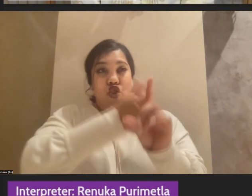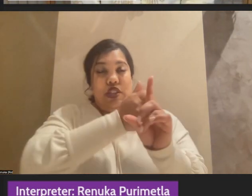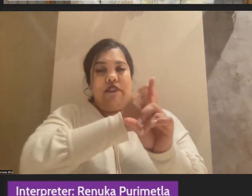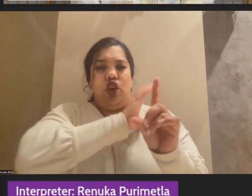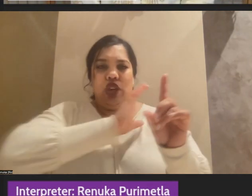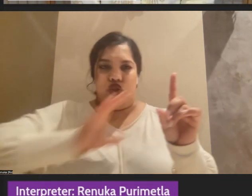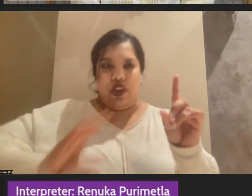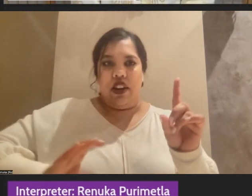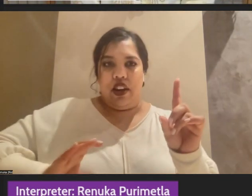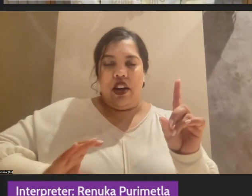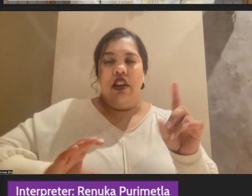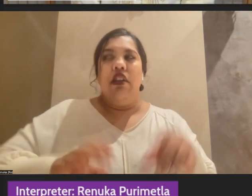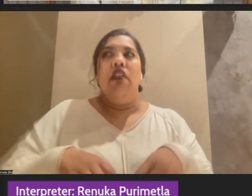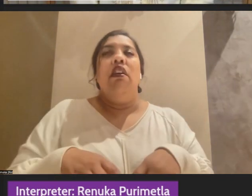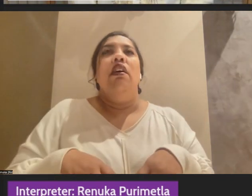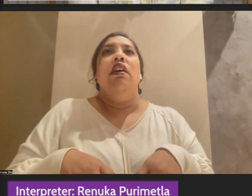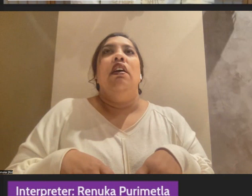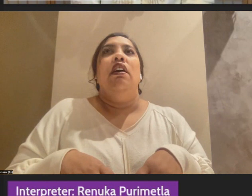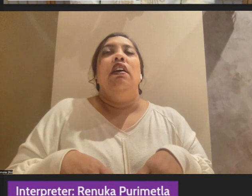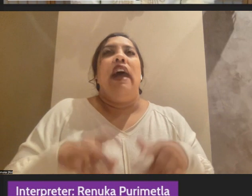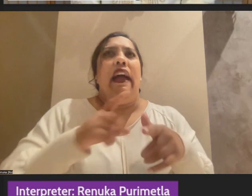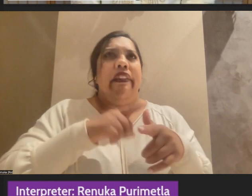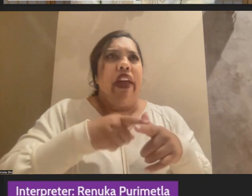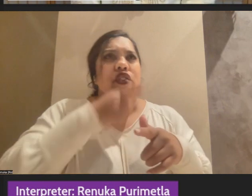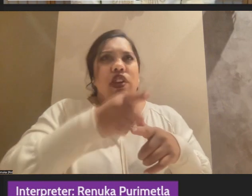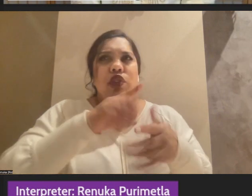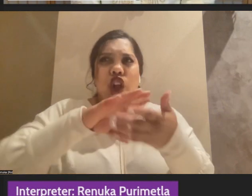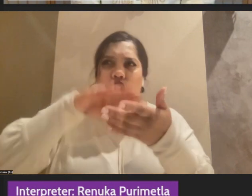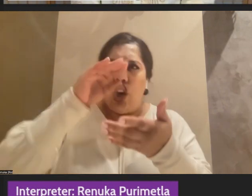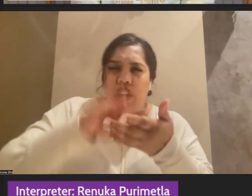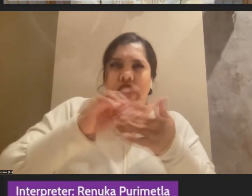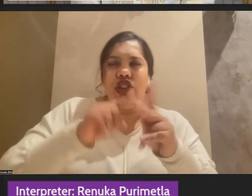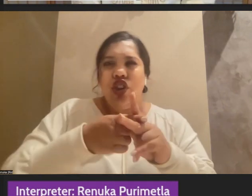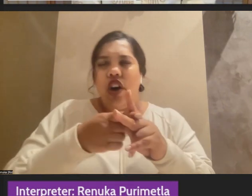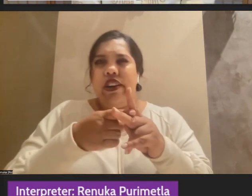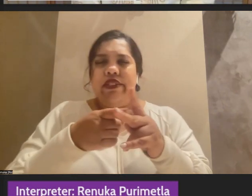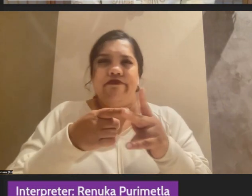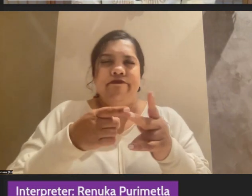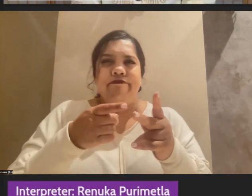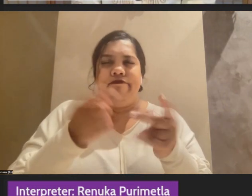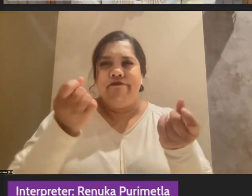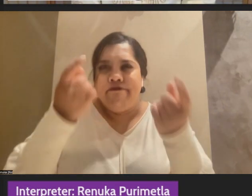and studying Buddhism. She starts chanting Nam Myoho Renge Kyo.